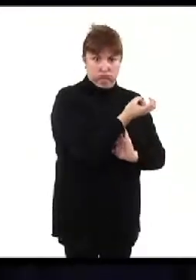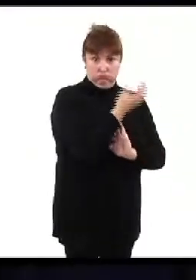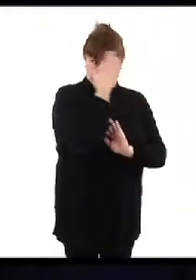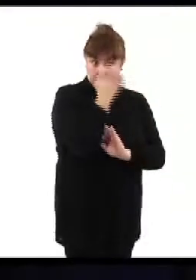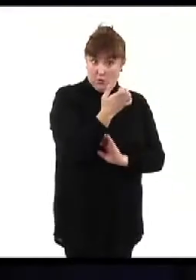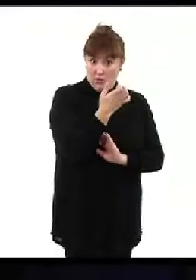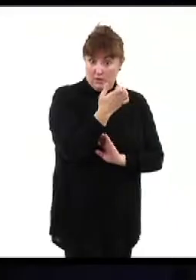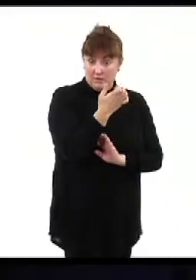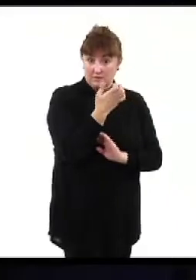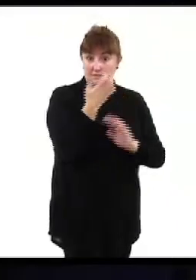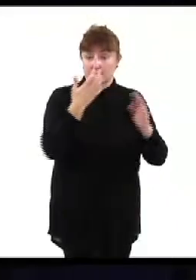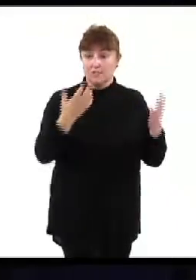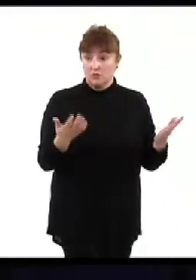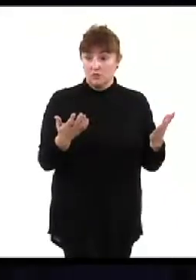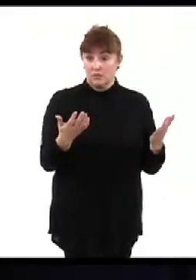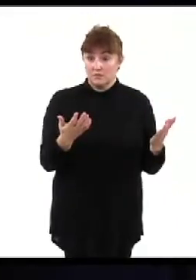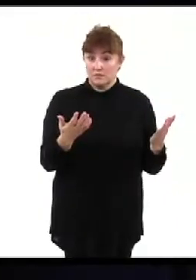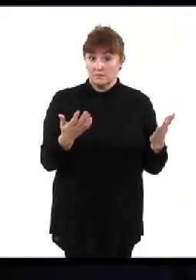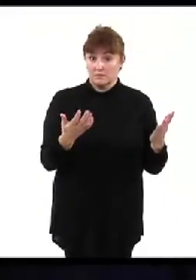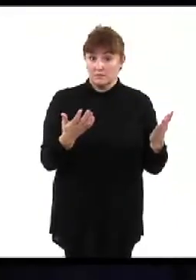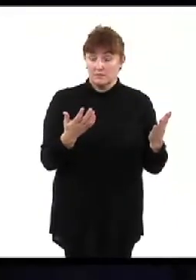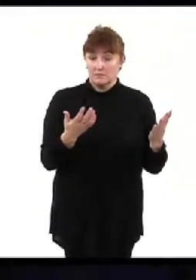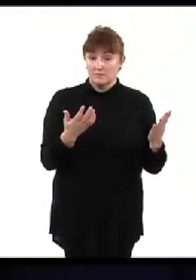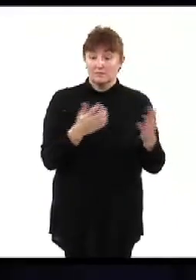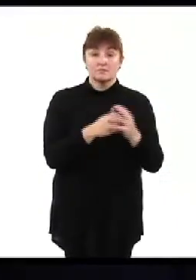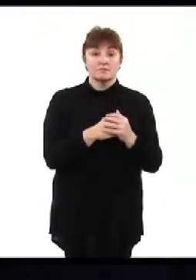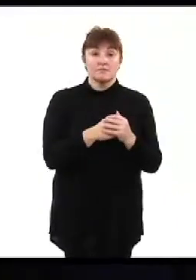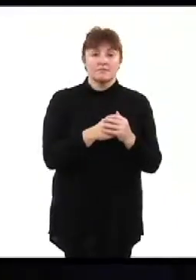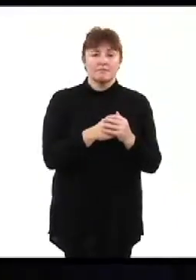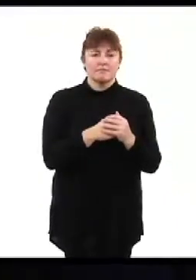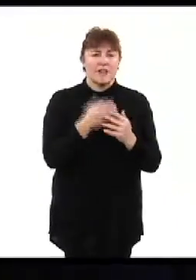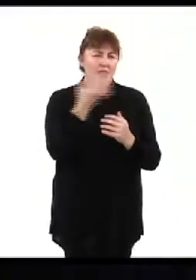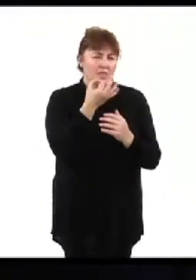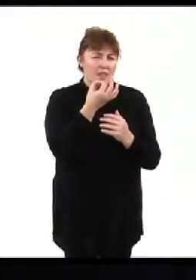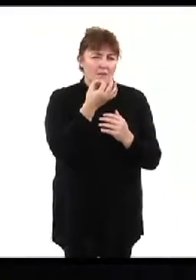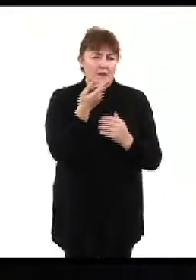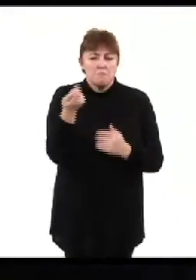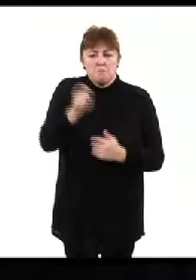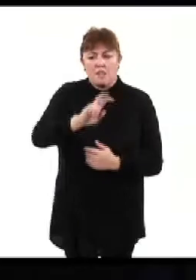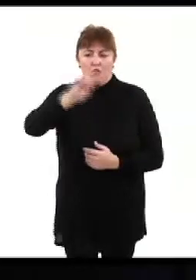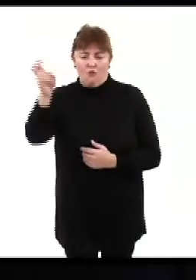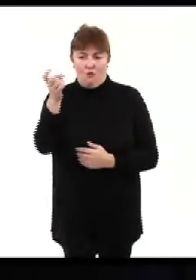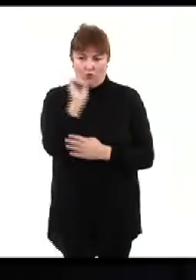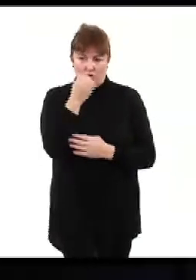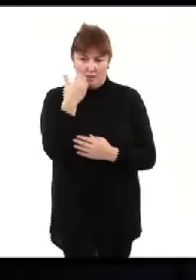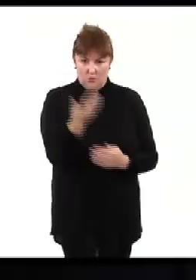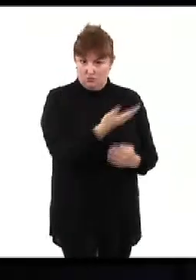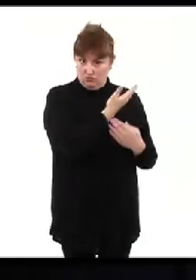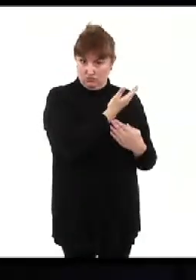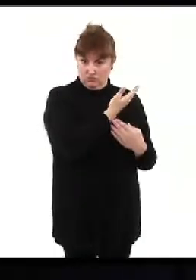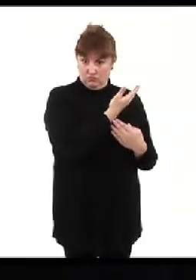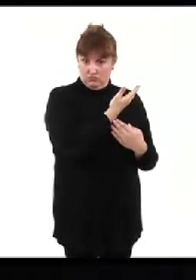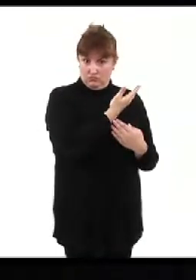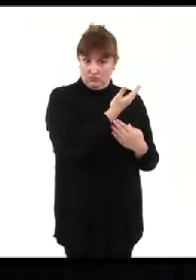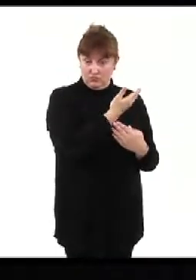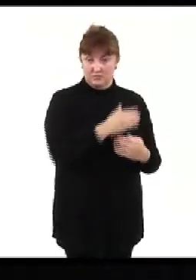verbs in the sense that you're retrieving a phonological form, you're retrieving a hand shape and a location and a movement, and you're assembling them together, then they